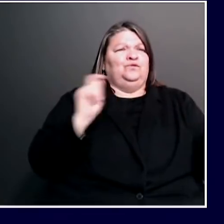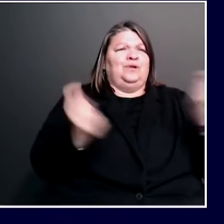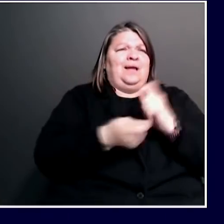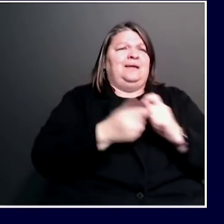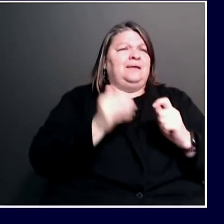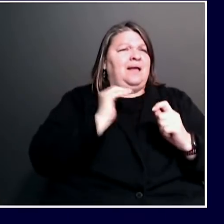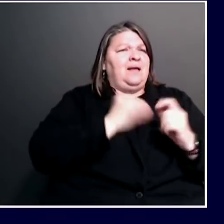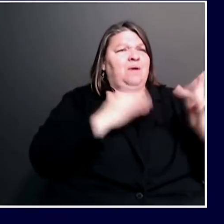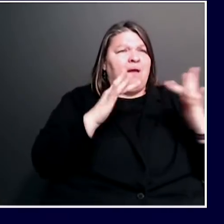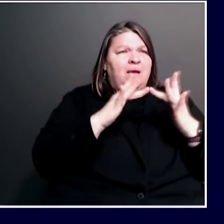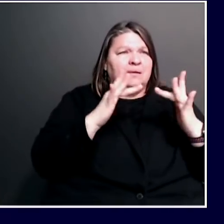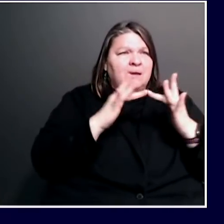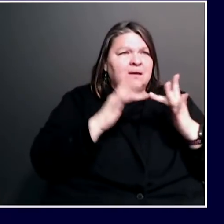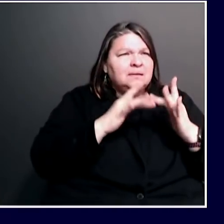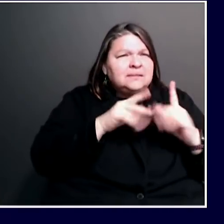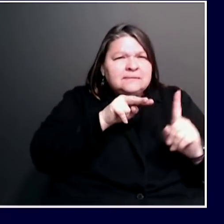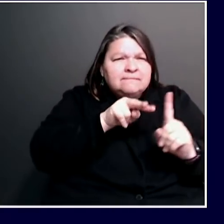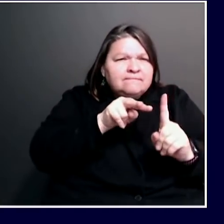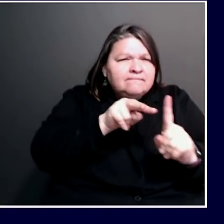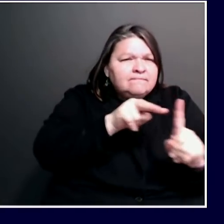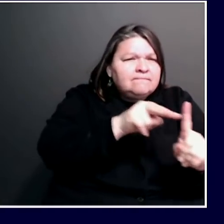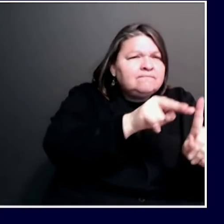Effective February